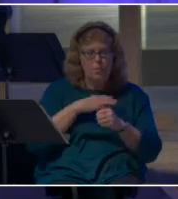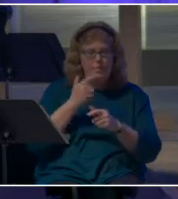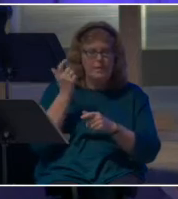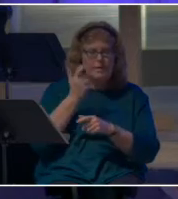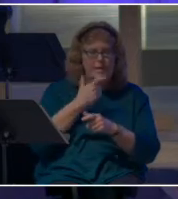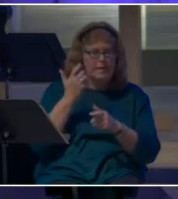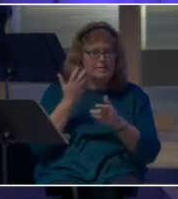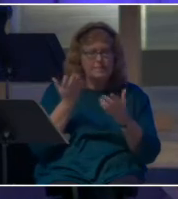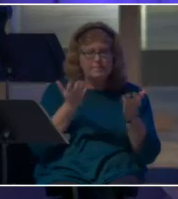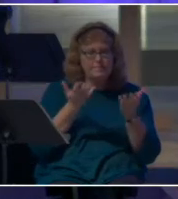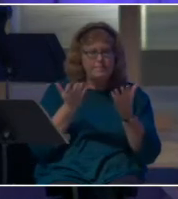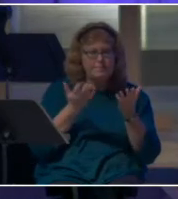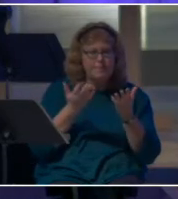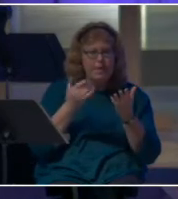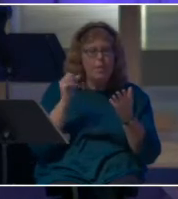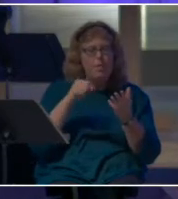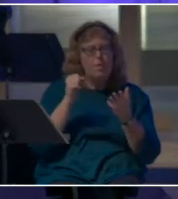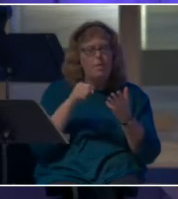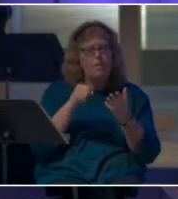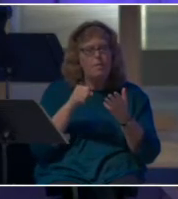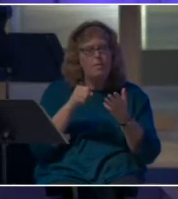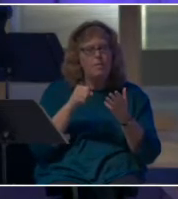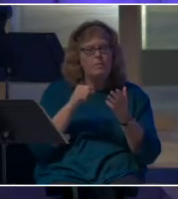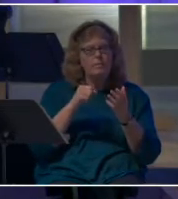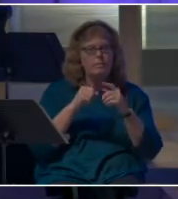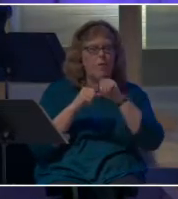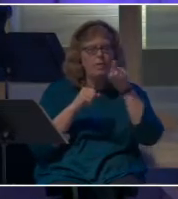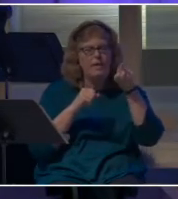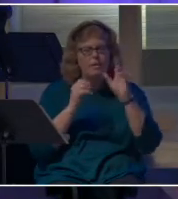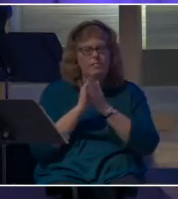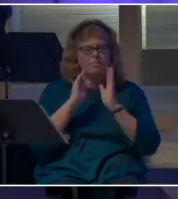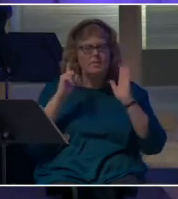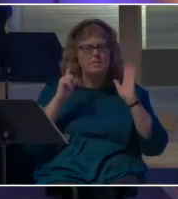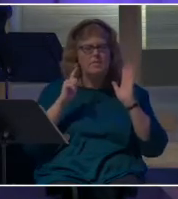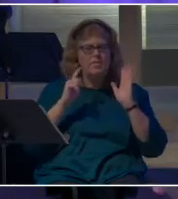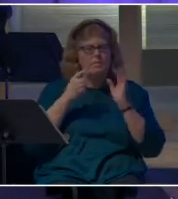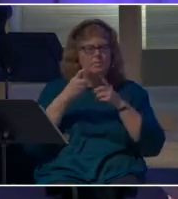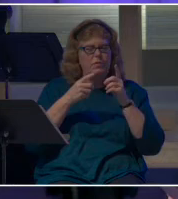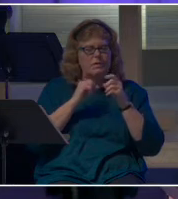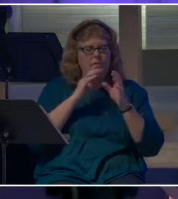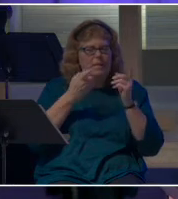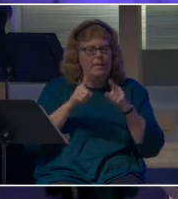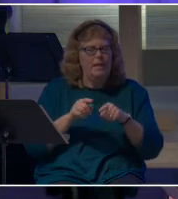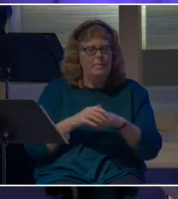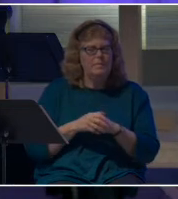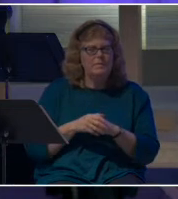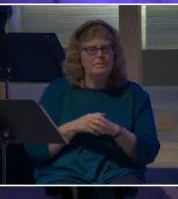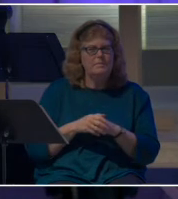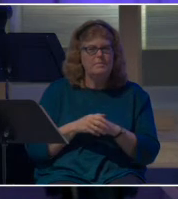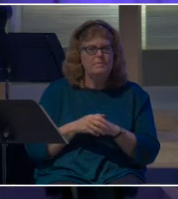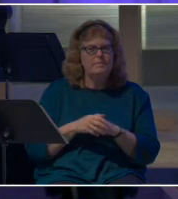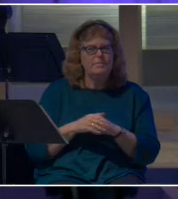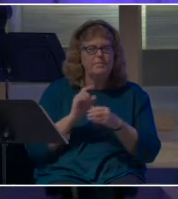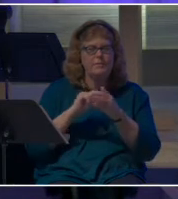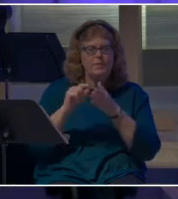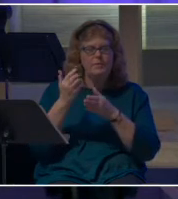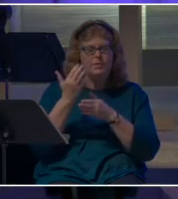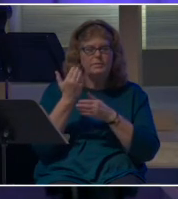and guess what? Oh, yeah, just go ahead and go that way. Nothing else. Nothing else happens. Verse